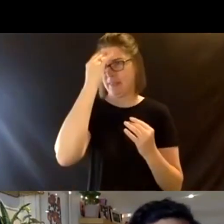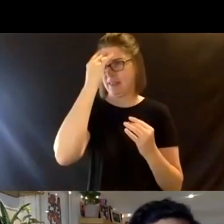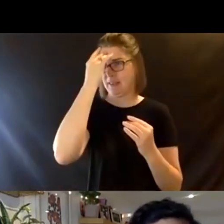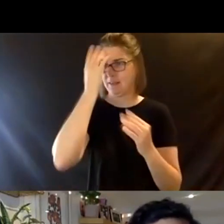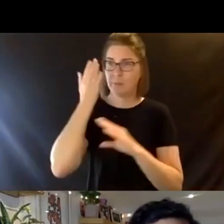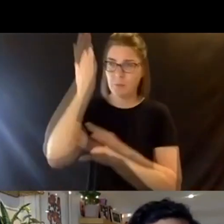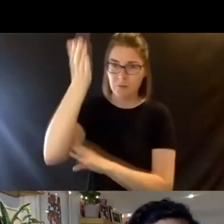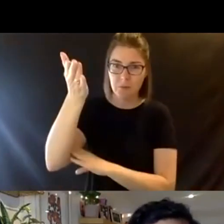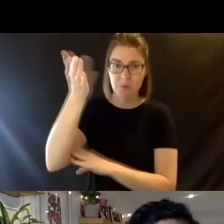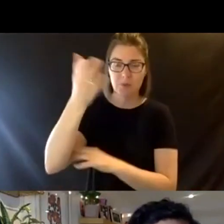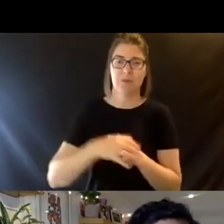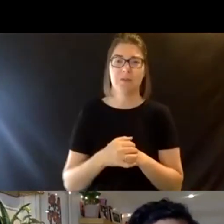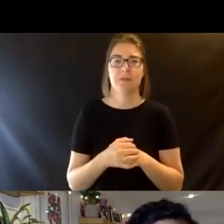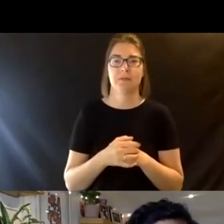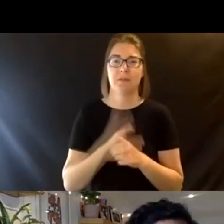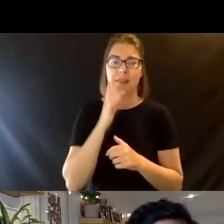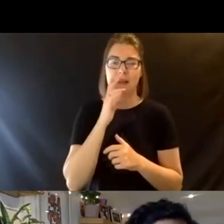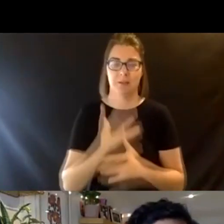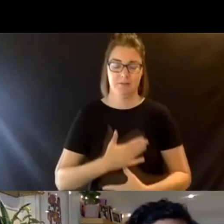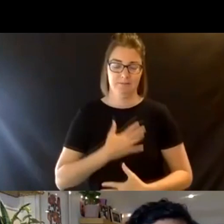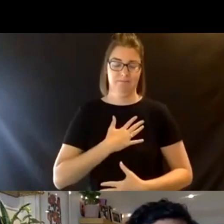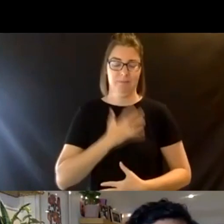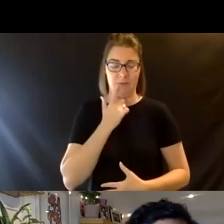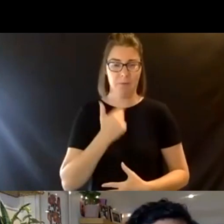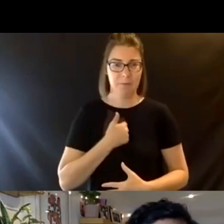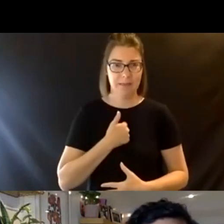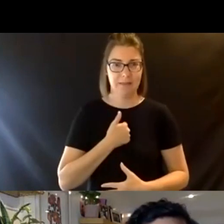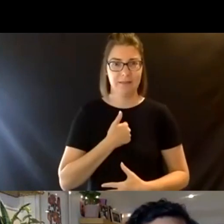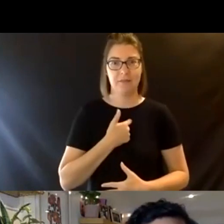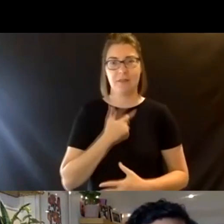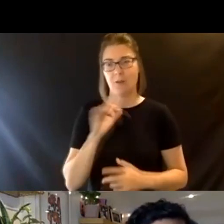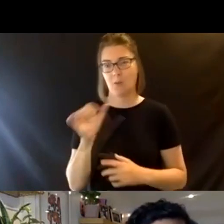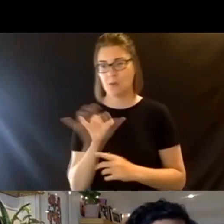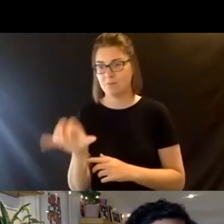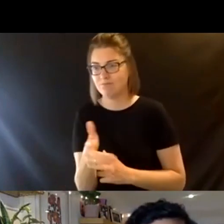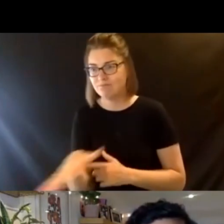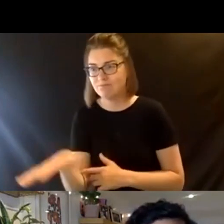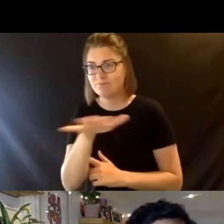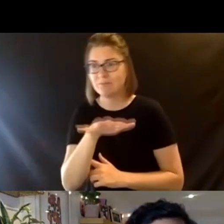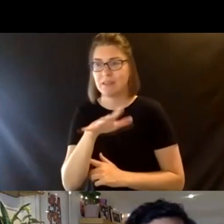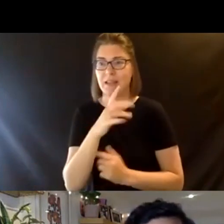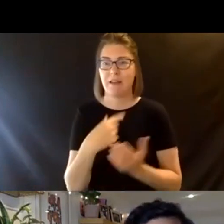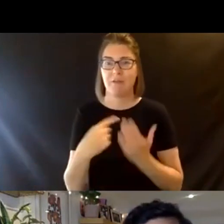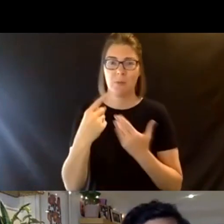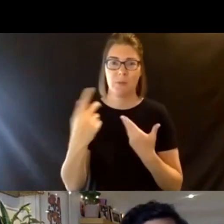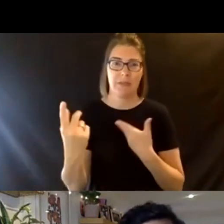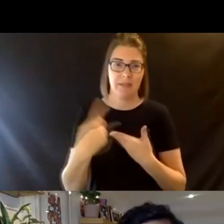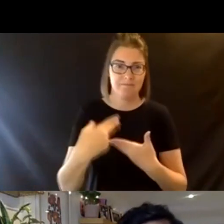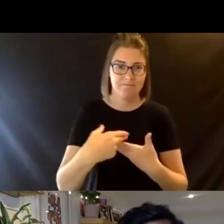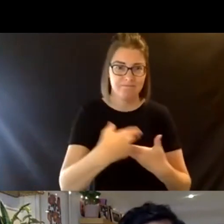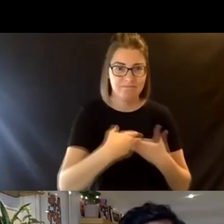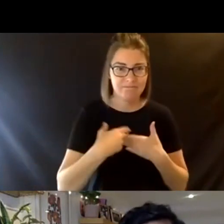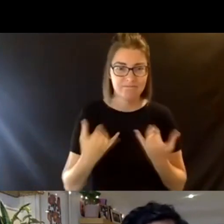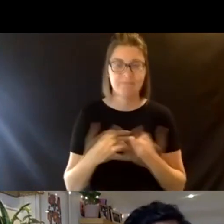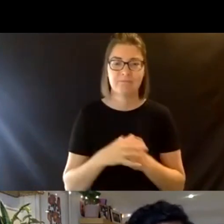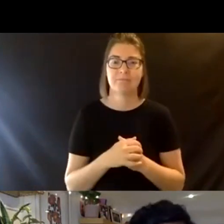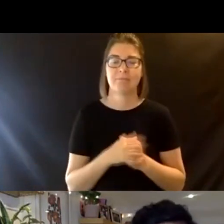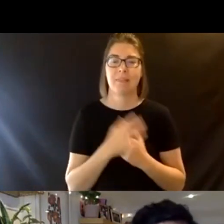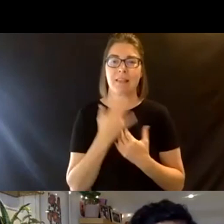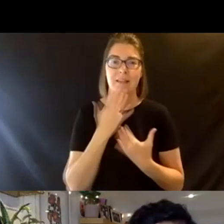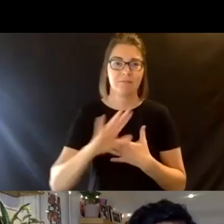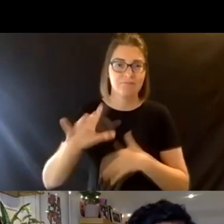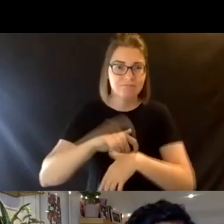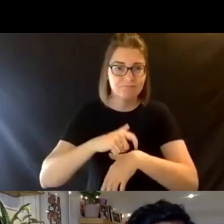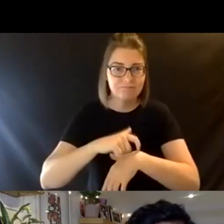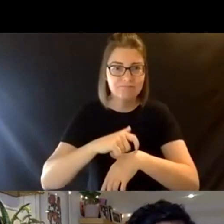today. It means so much to myself and I think everyone that was in attendance today. Thank you for your time. Thank you for your bravery to